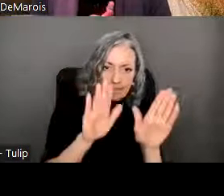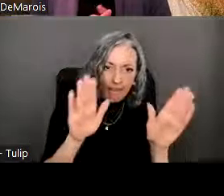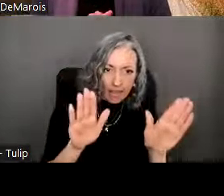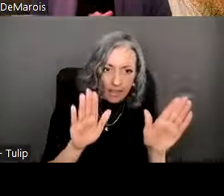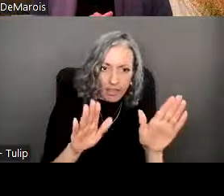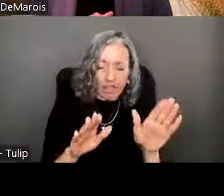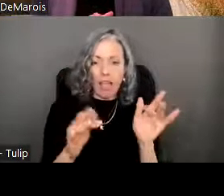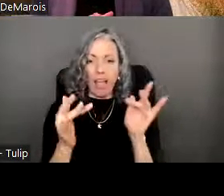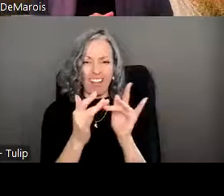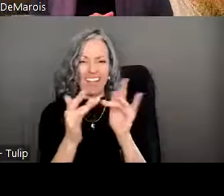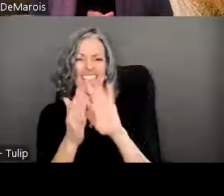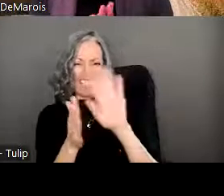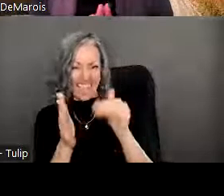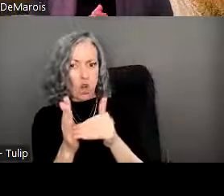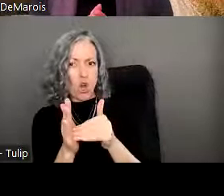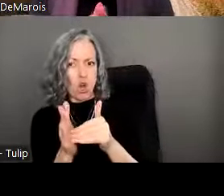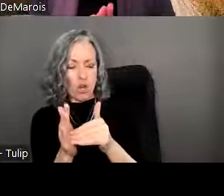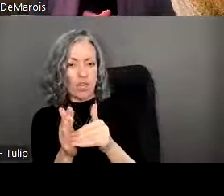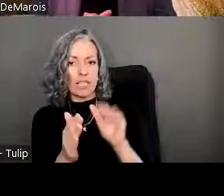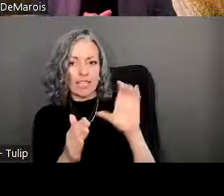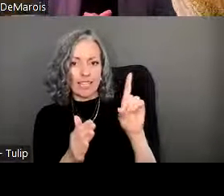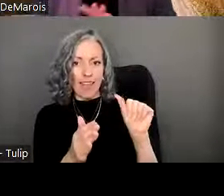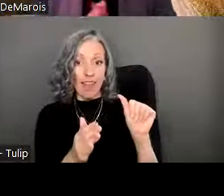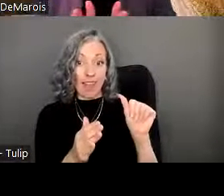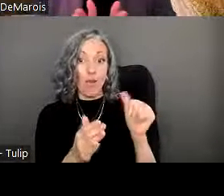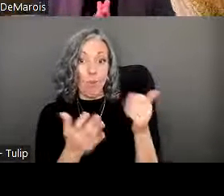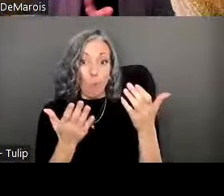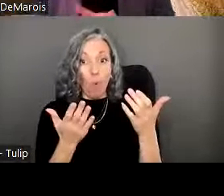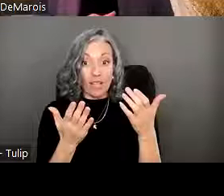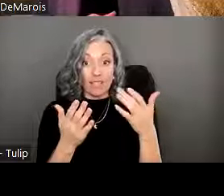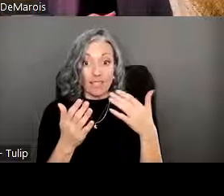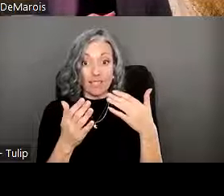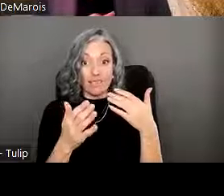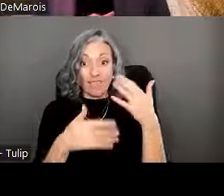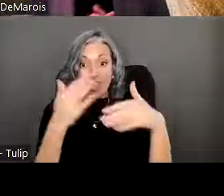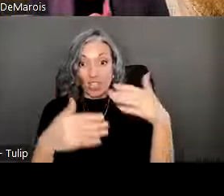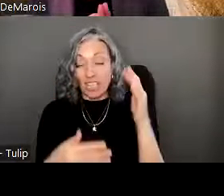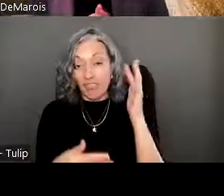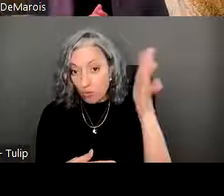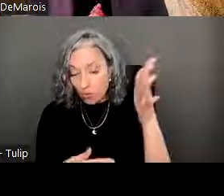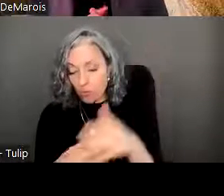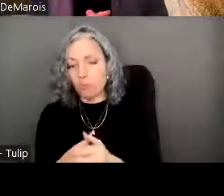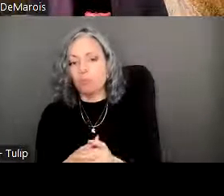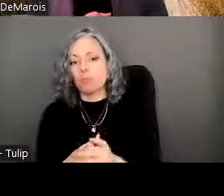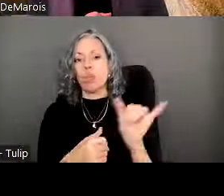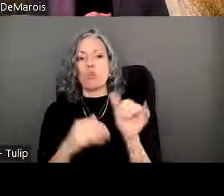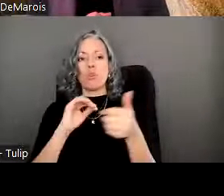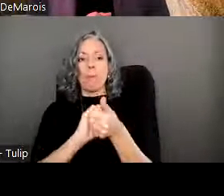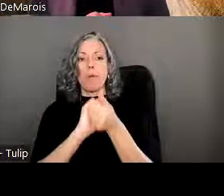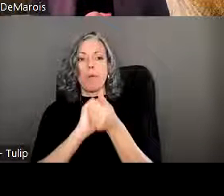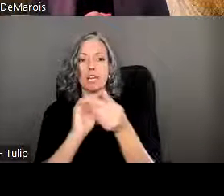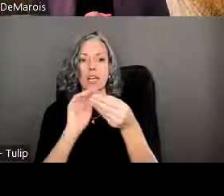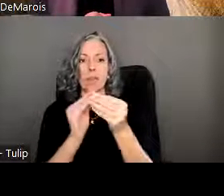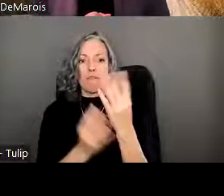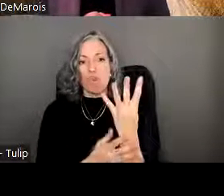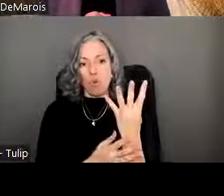contact center that CDA dreams of someday. We're also partnering on number 4 with our Department